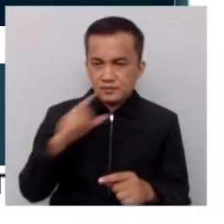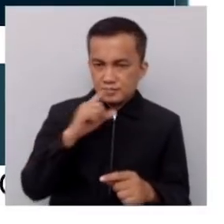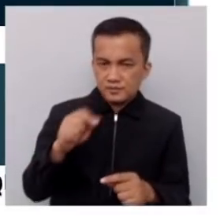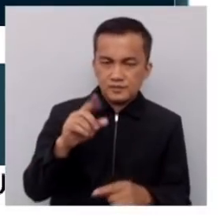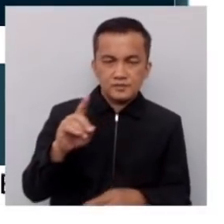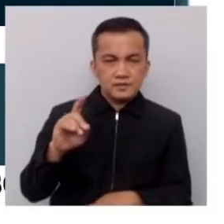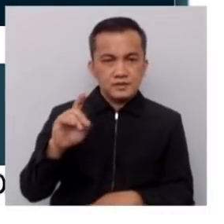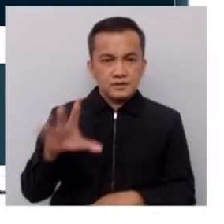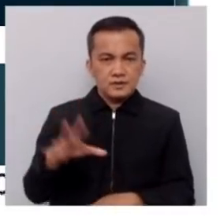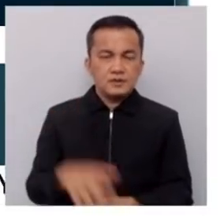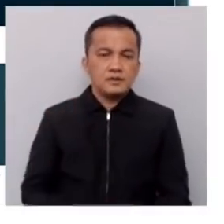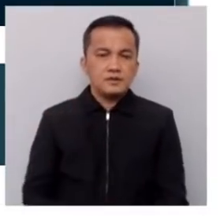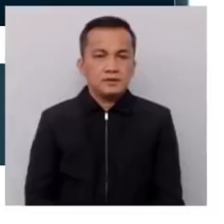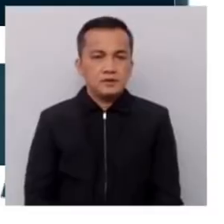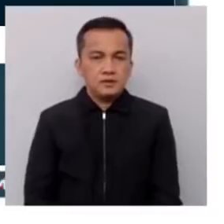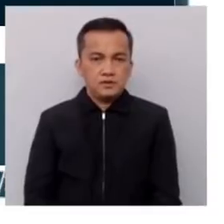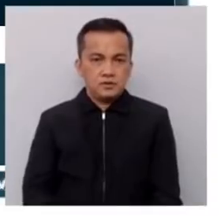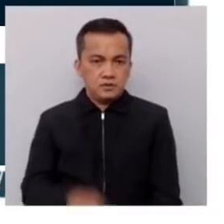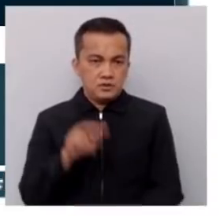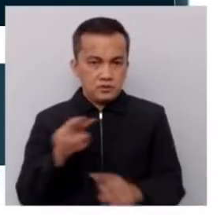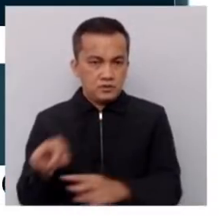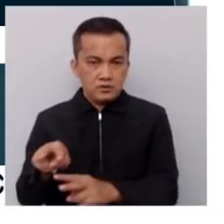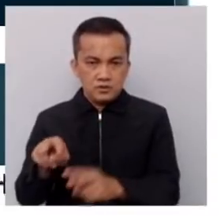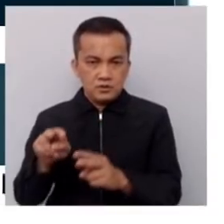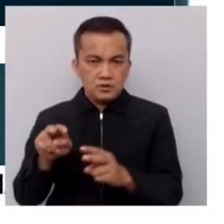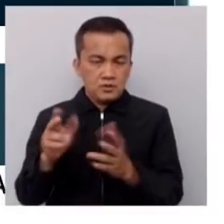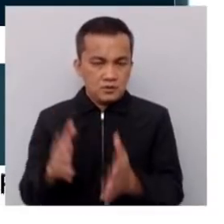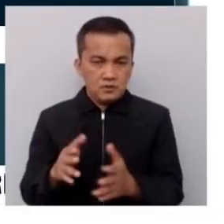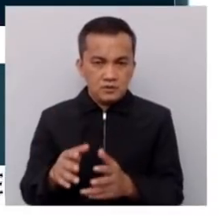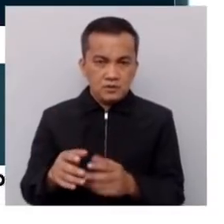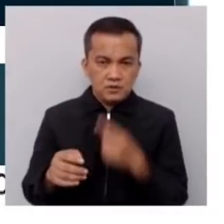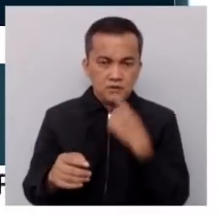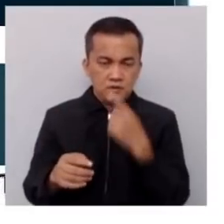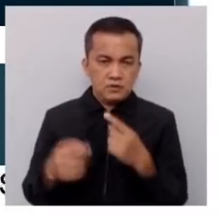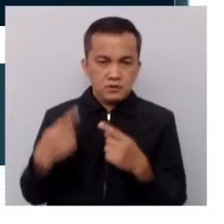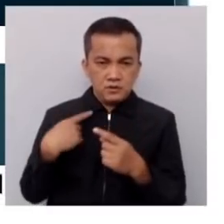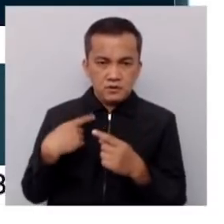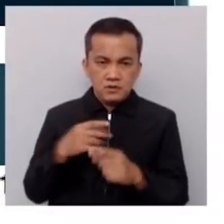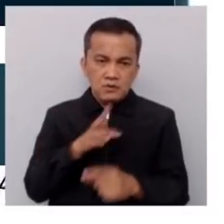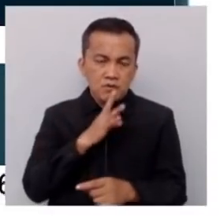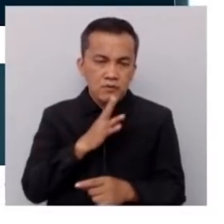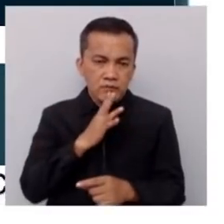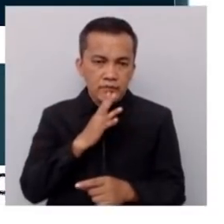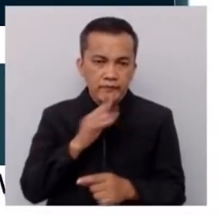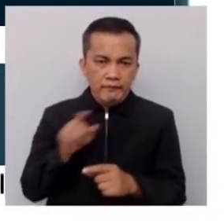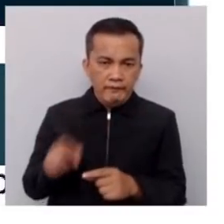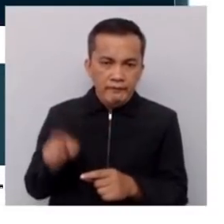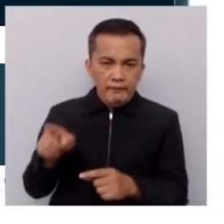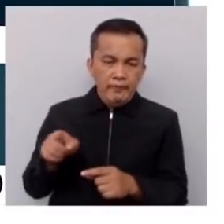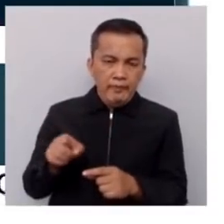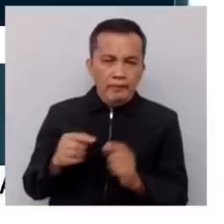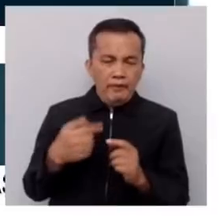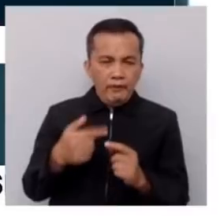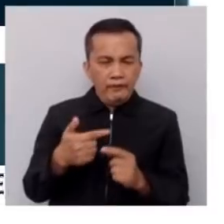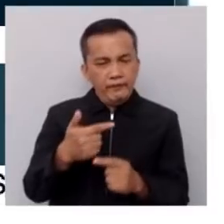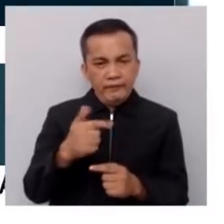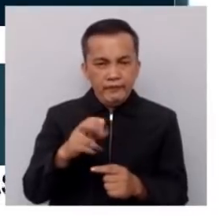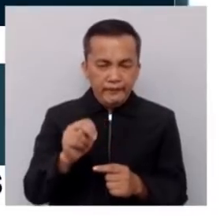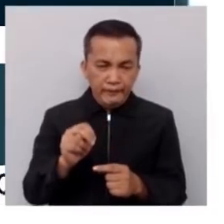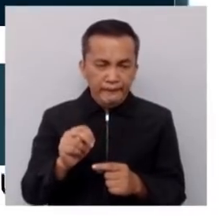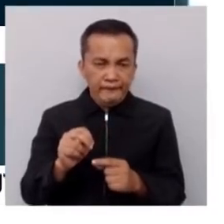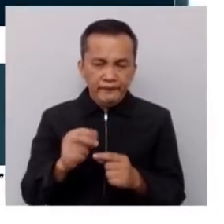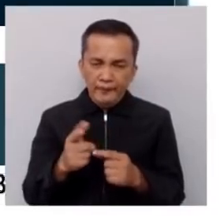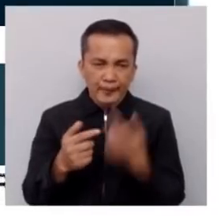of the witnesses in the cases categorically stated that he is a drug lord, but he is not,